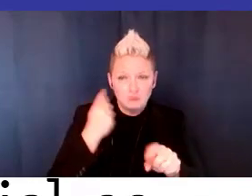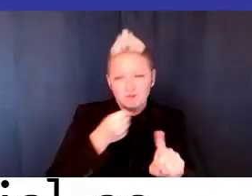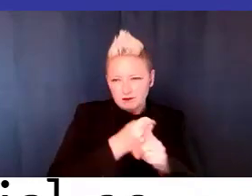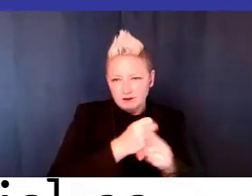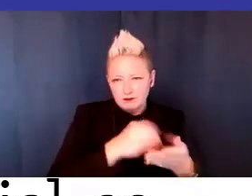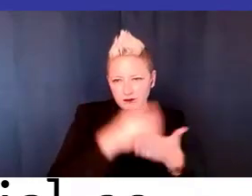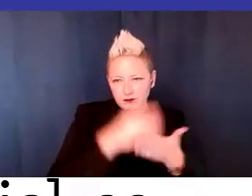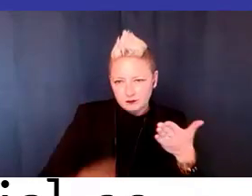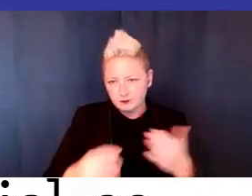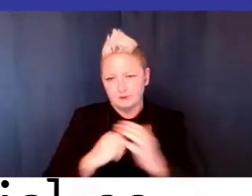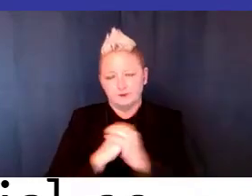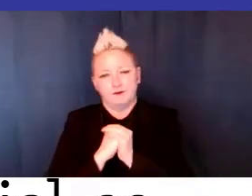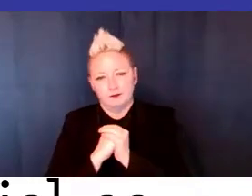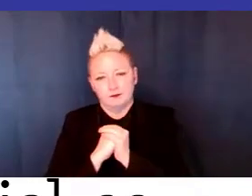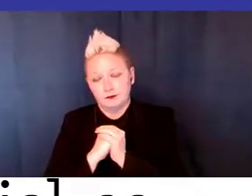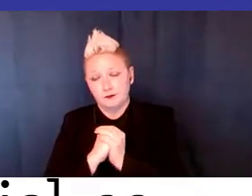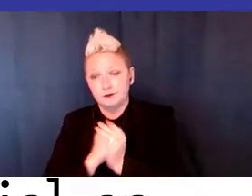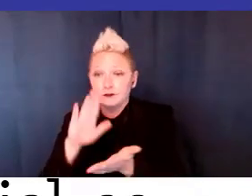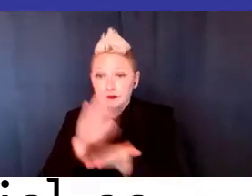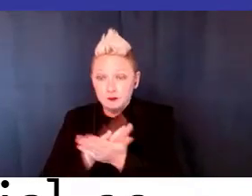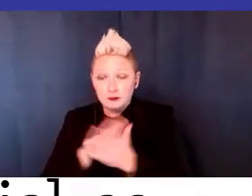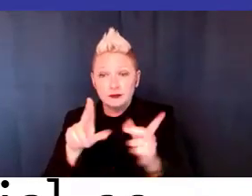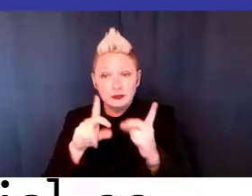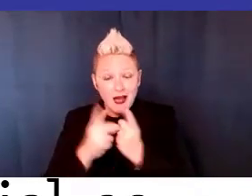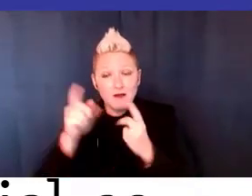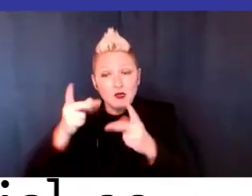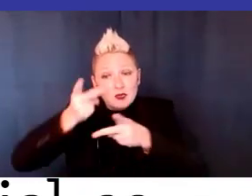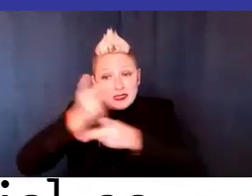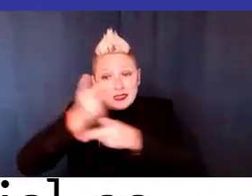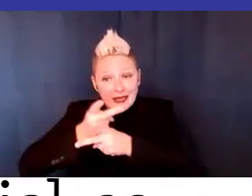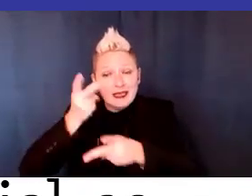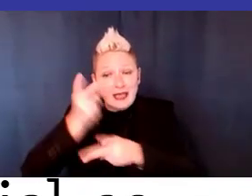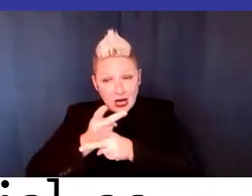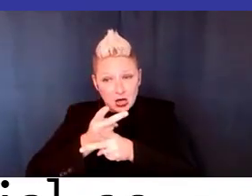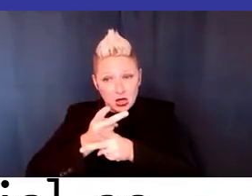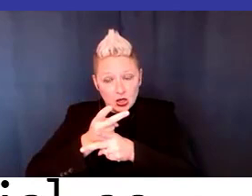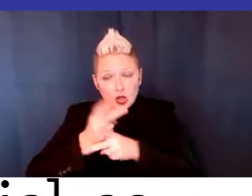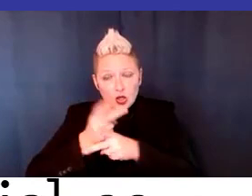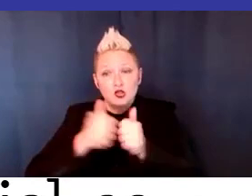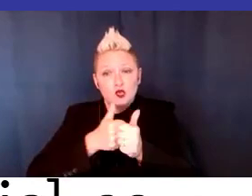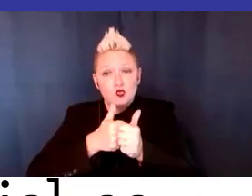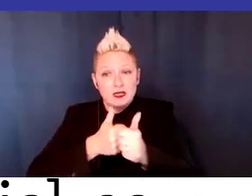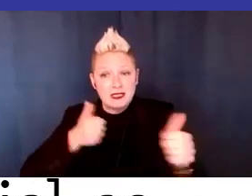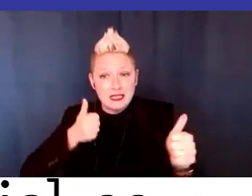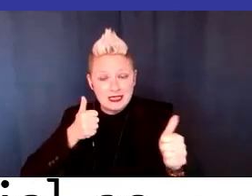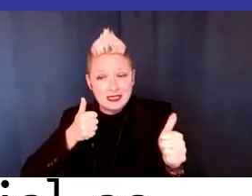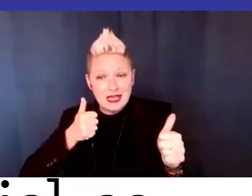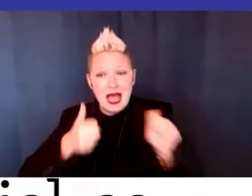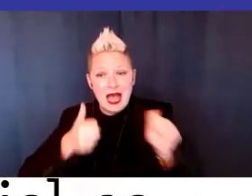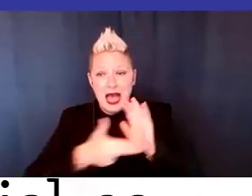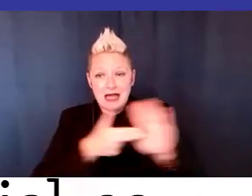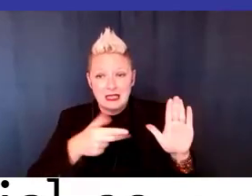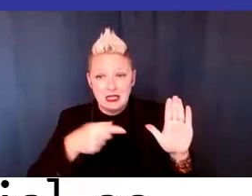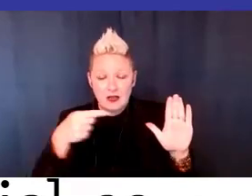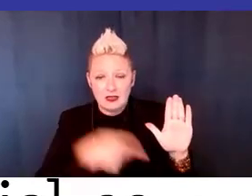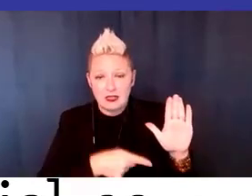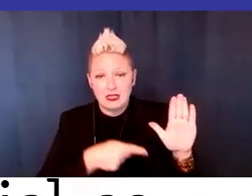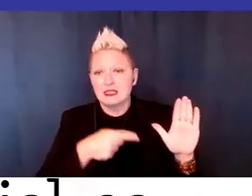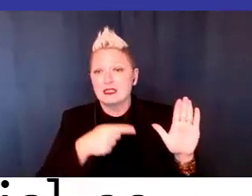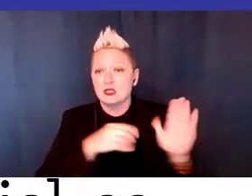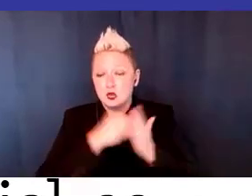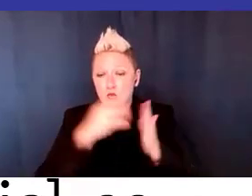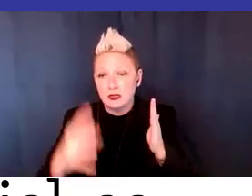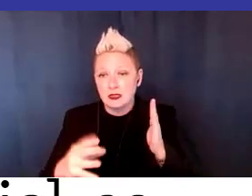School districts are going to need to take care to resist identifying these students as eligible for special